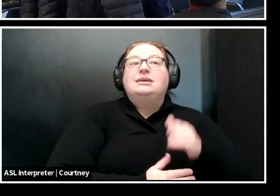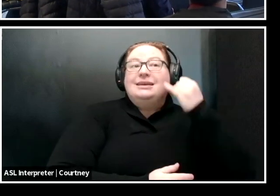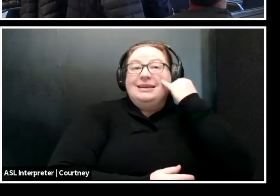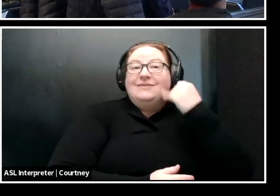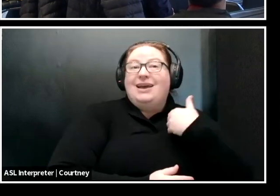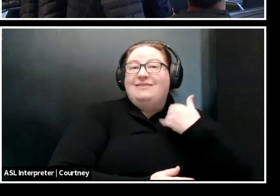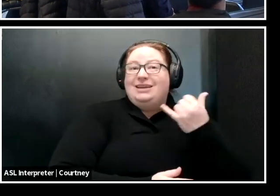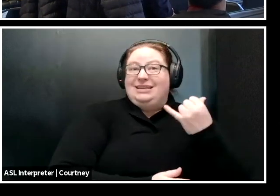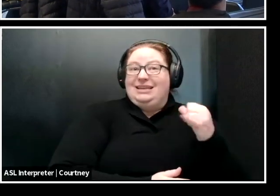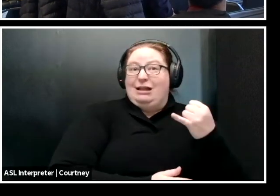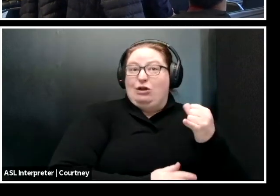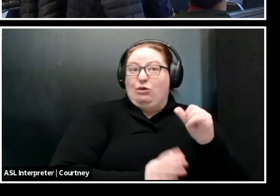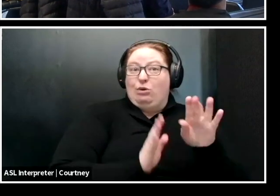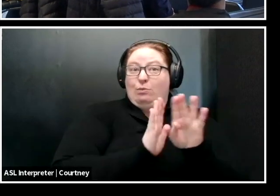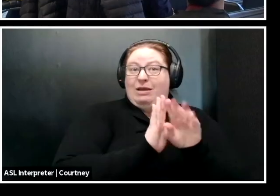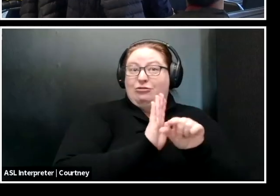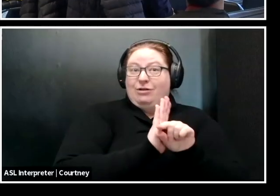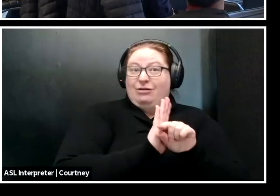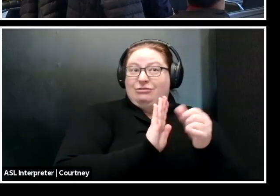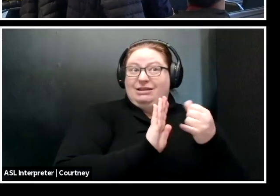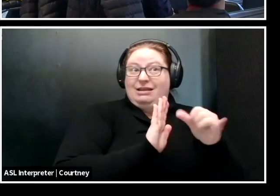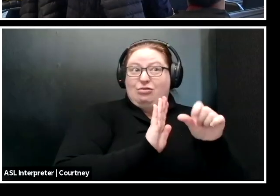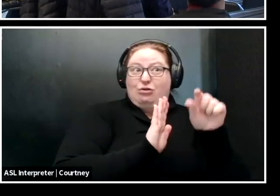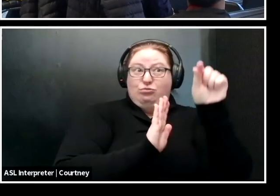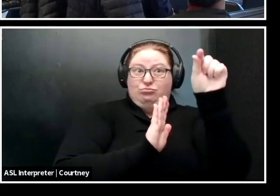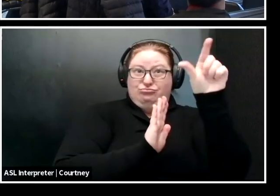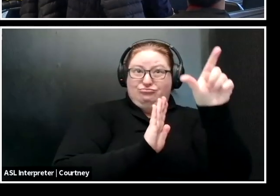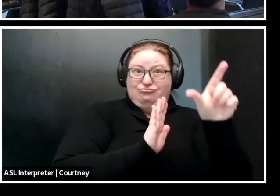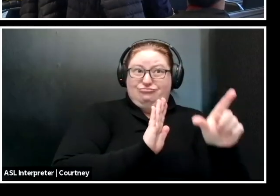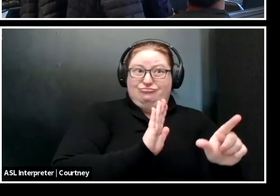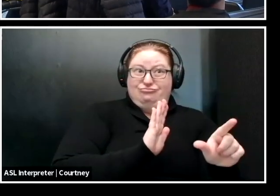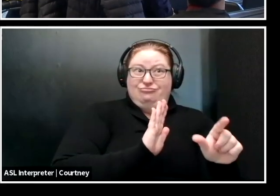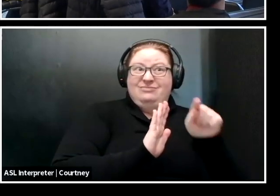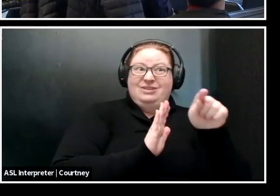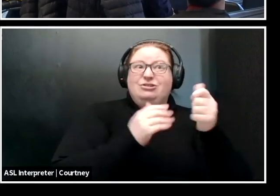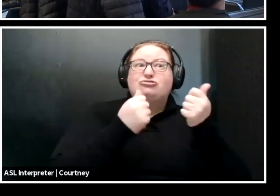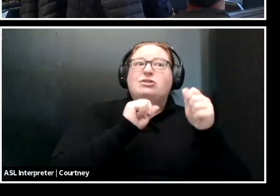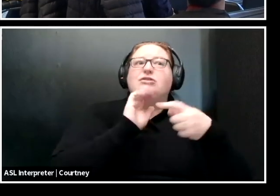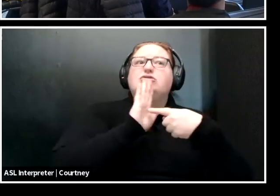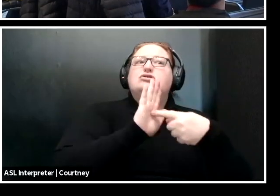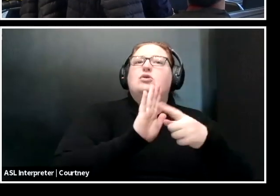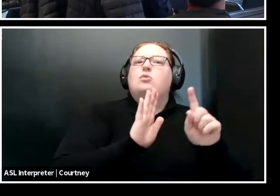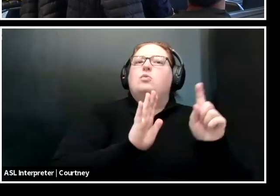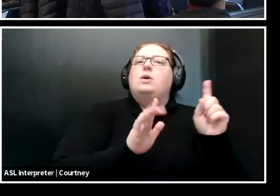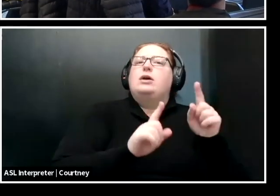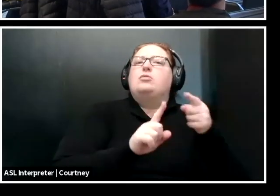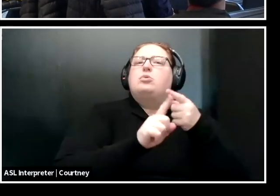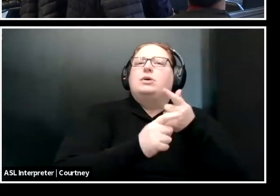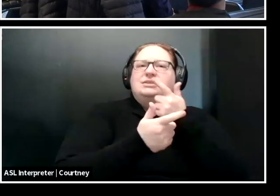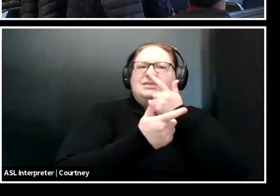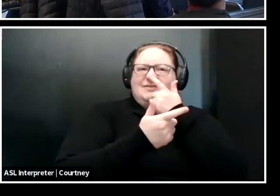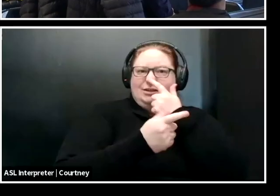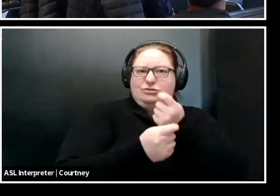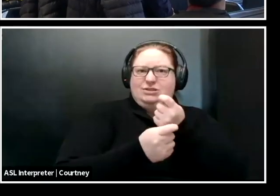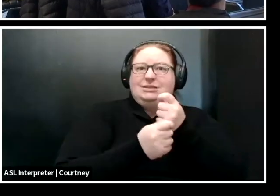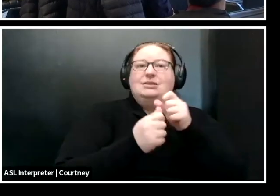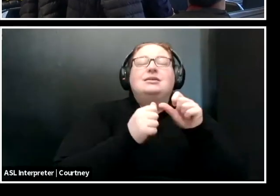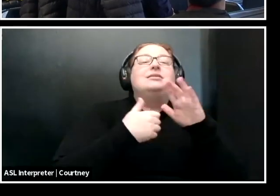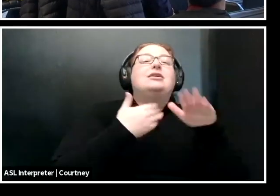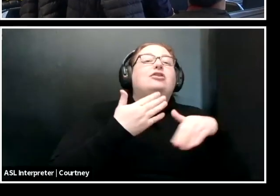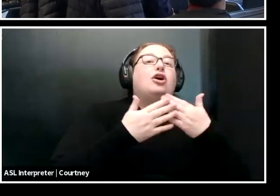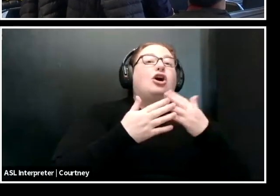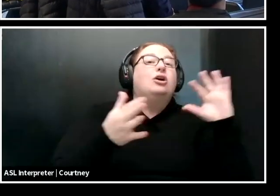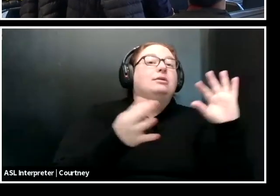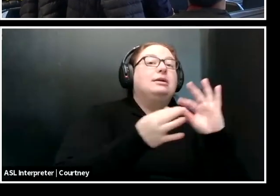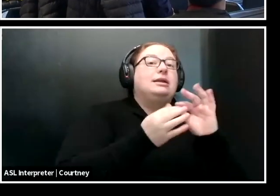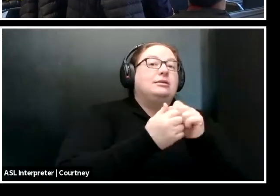background are trying to capture what are the points of interest that are actually continuously connected to each